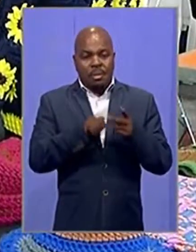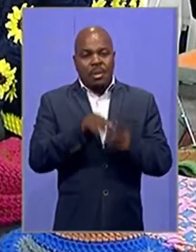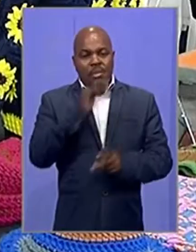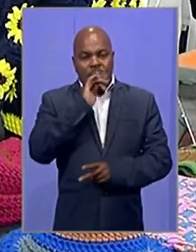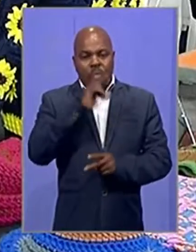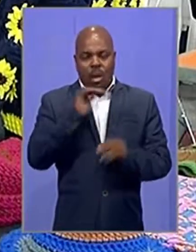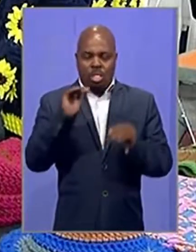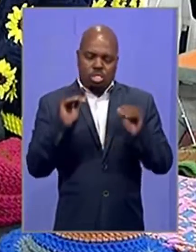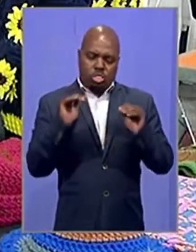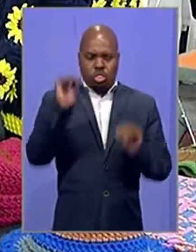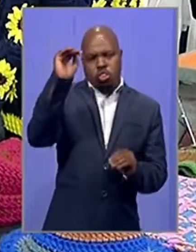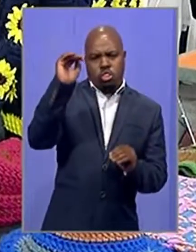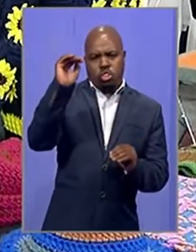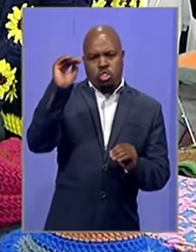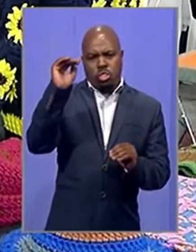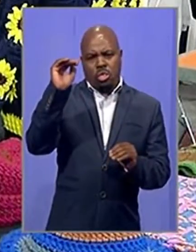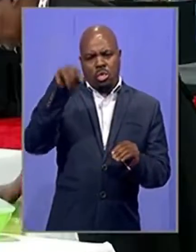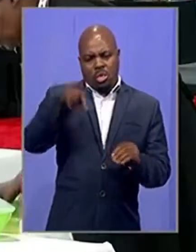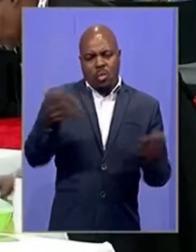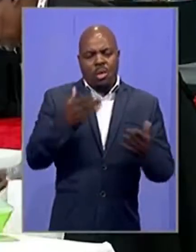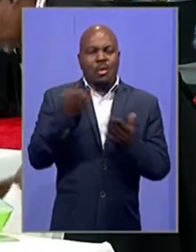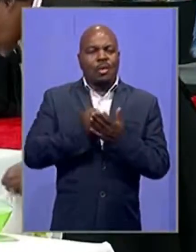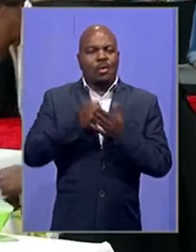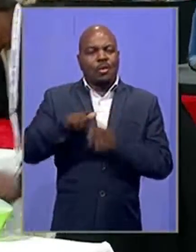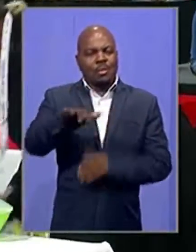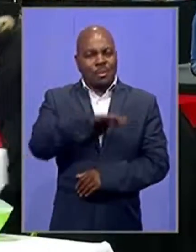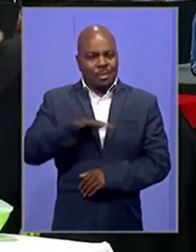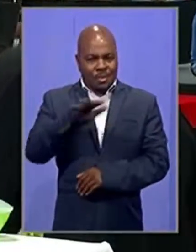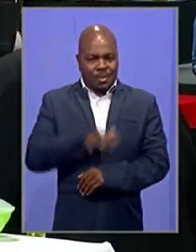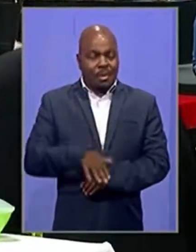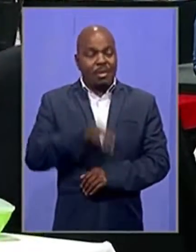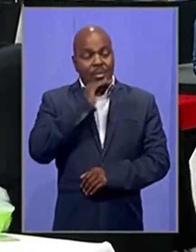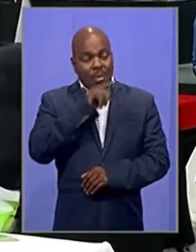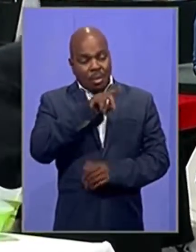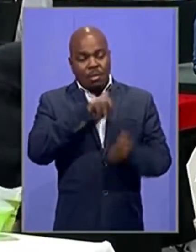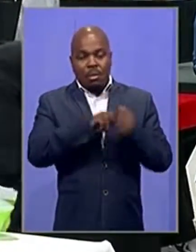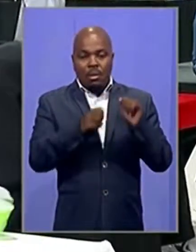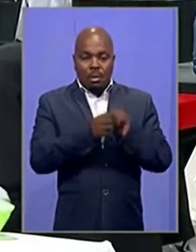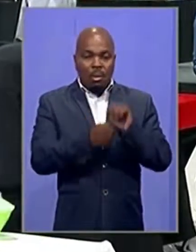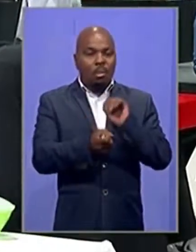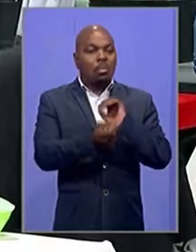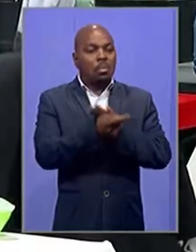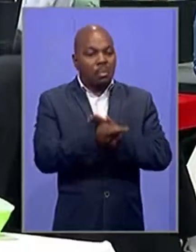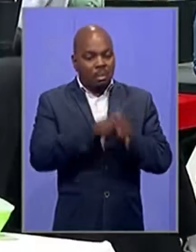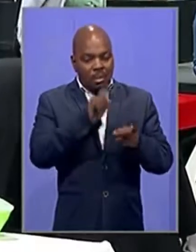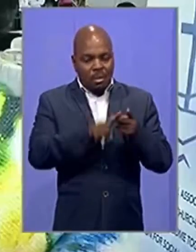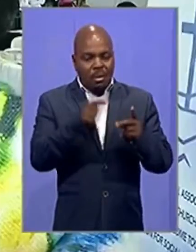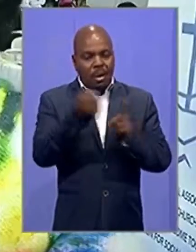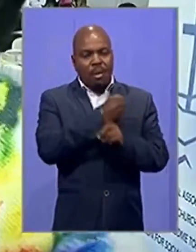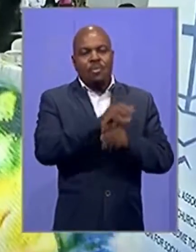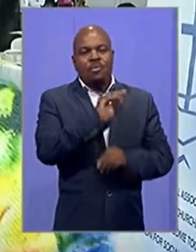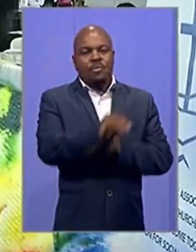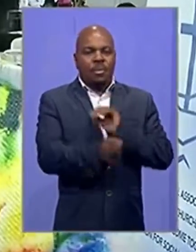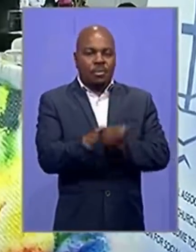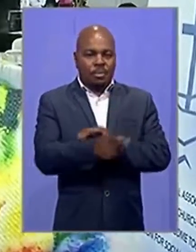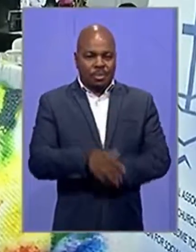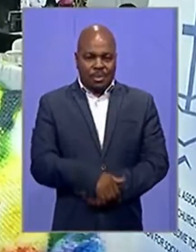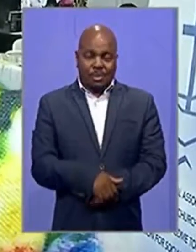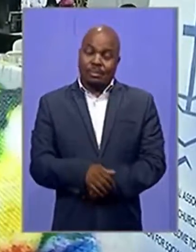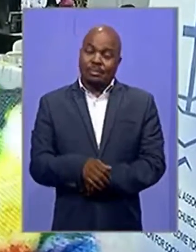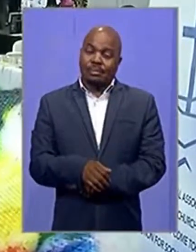ya tekatekano ya bong mo mererong ya ikonomi, mme seno se babakela mathata a tirisodikgoka. Besides